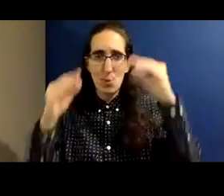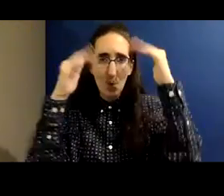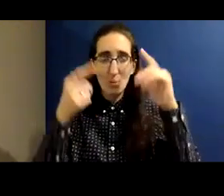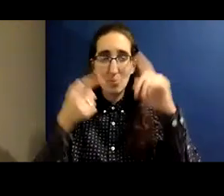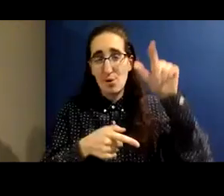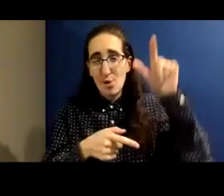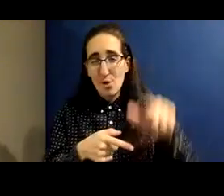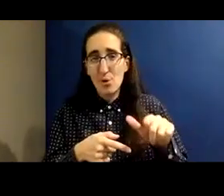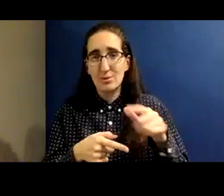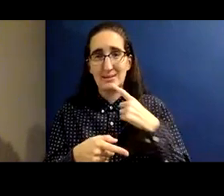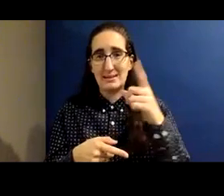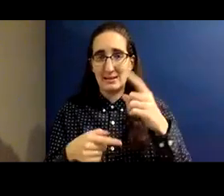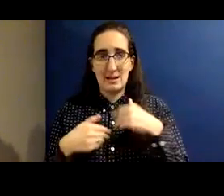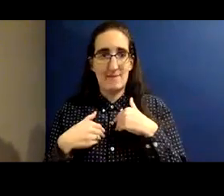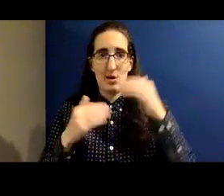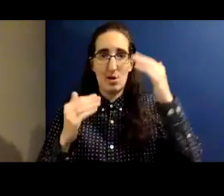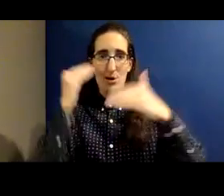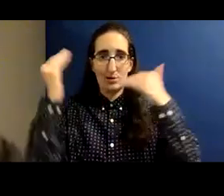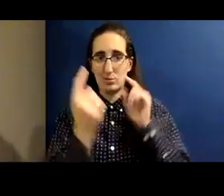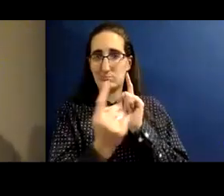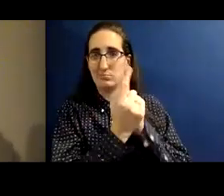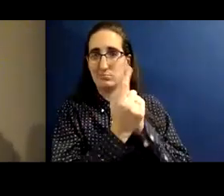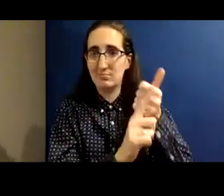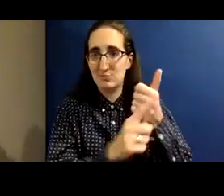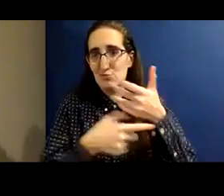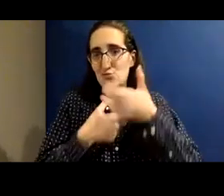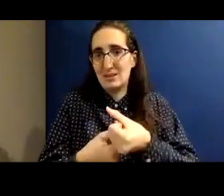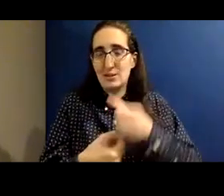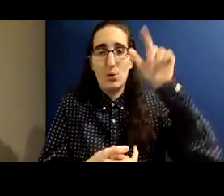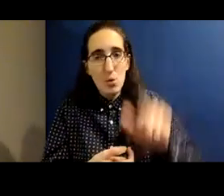rates of saying they have an adult to turn to who is a trusted adult.